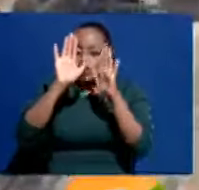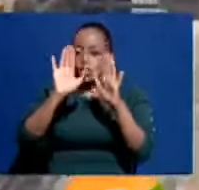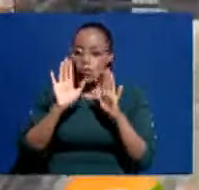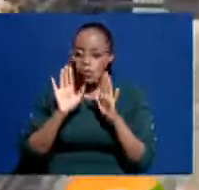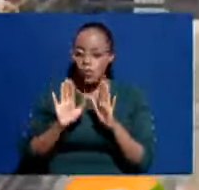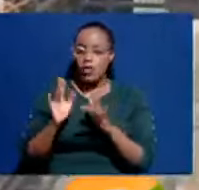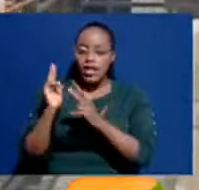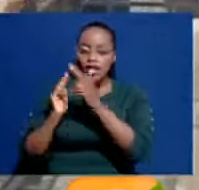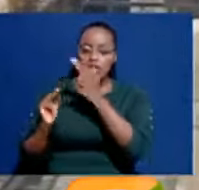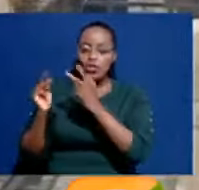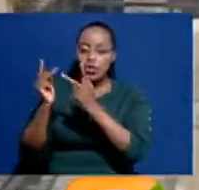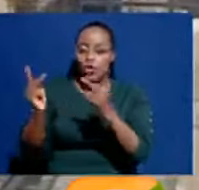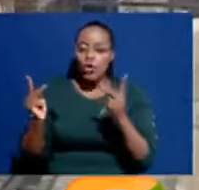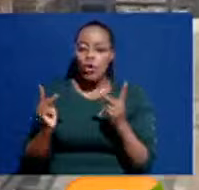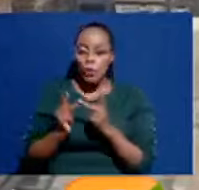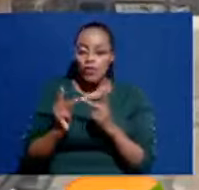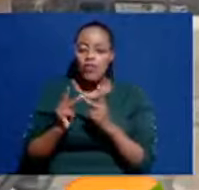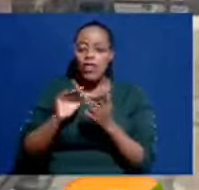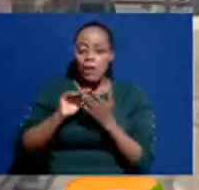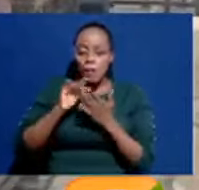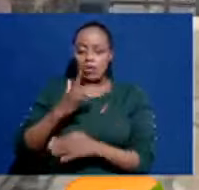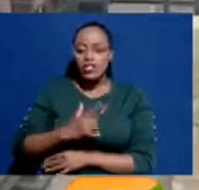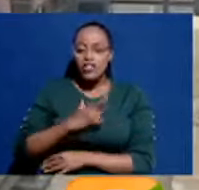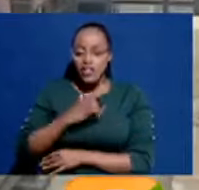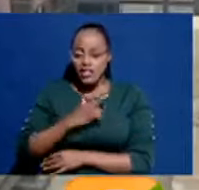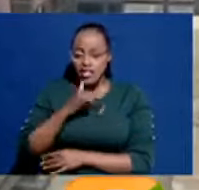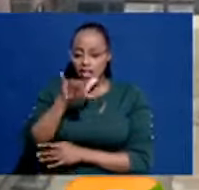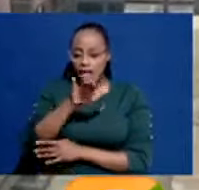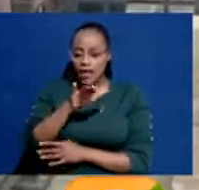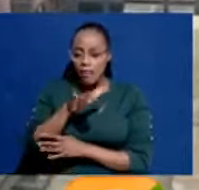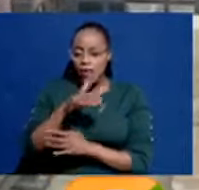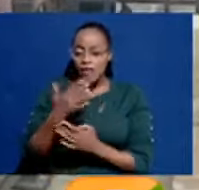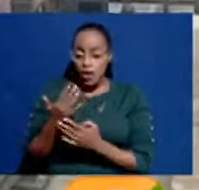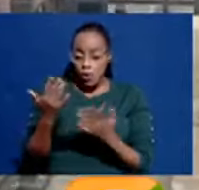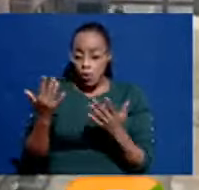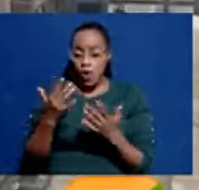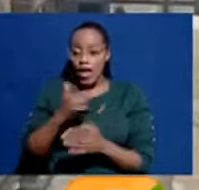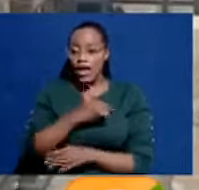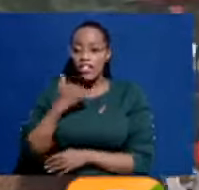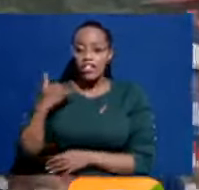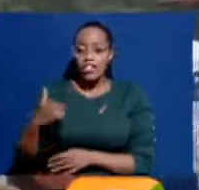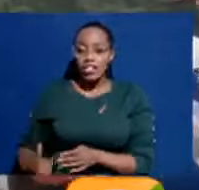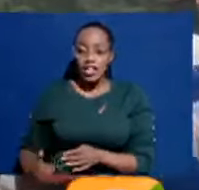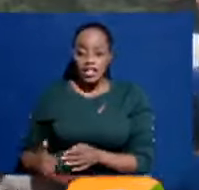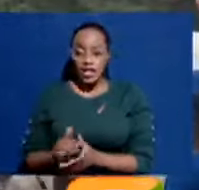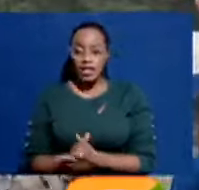heritage sites and most visited museums in the People's Republic of China.